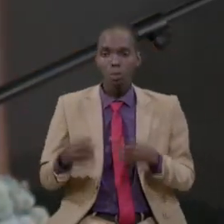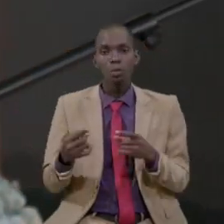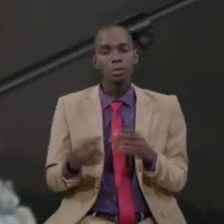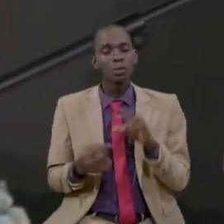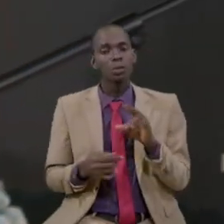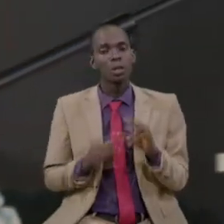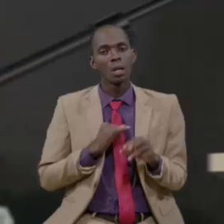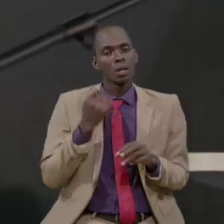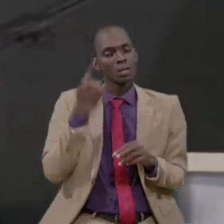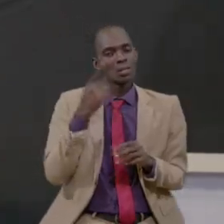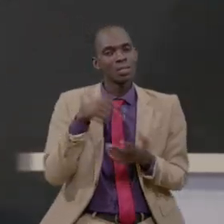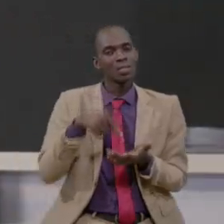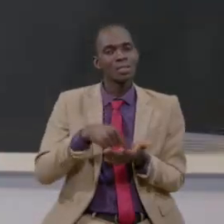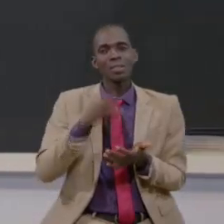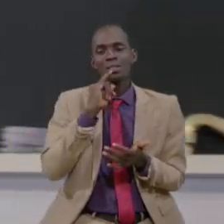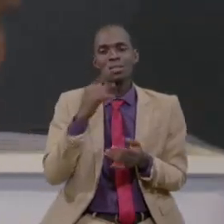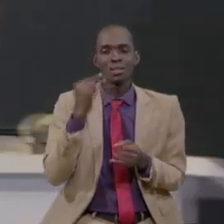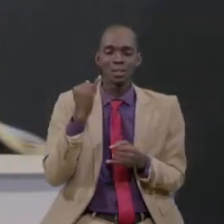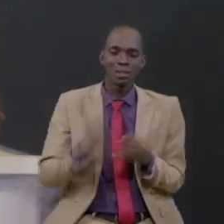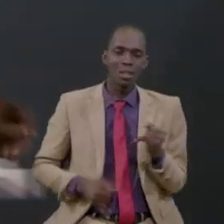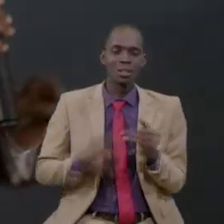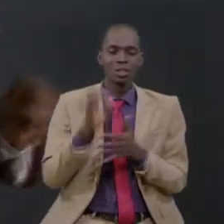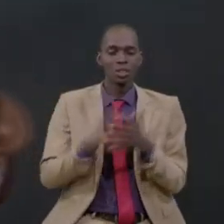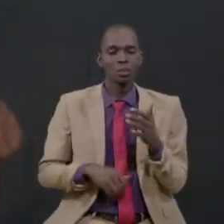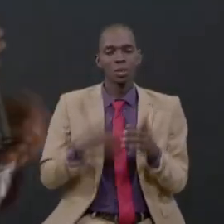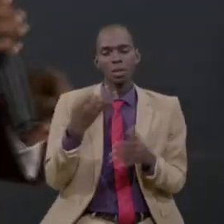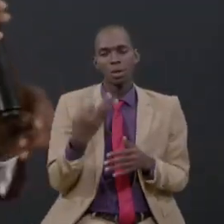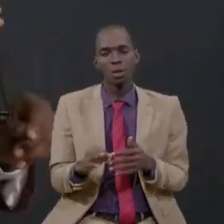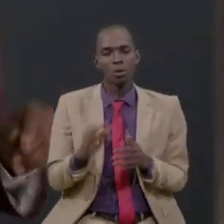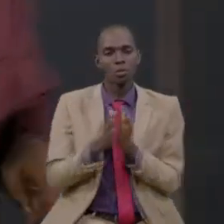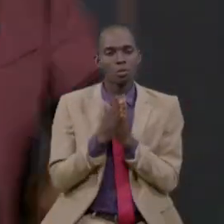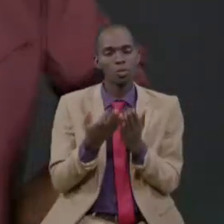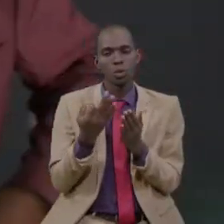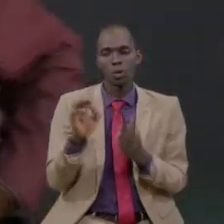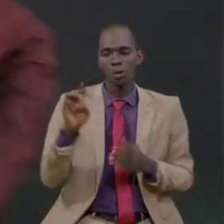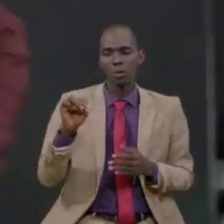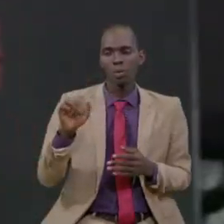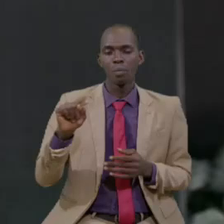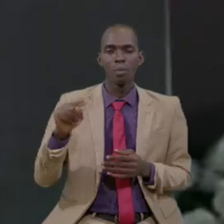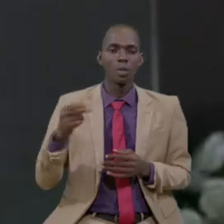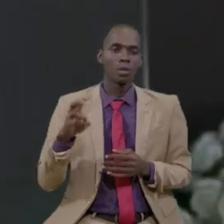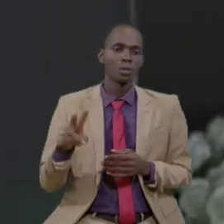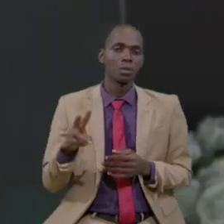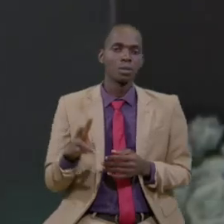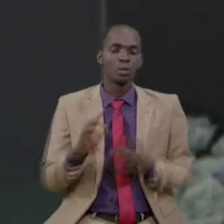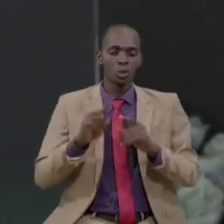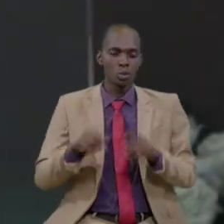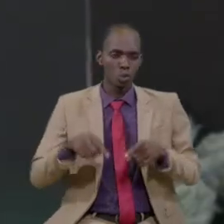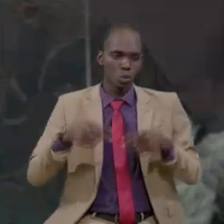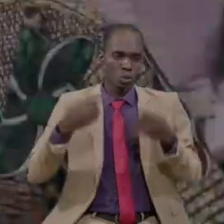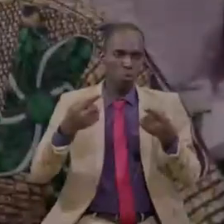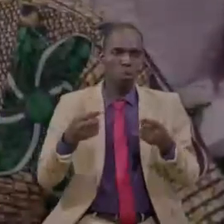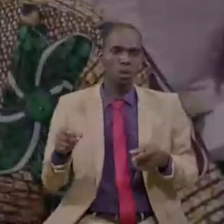of Matthew. Go ye. That starts with G. Now I